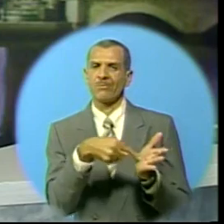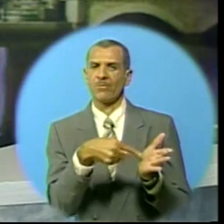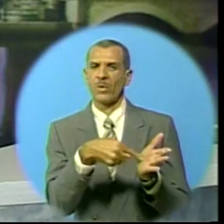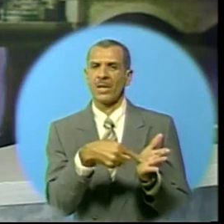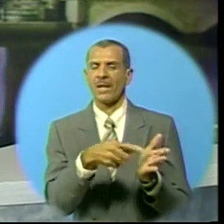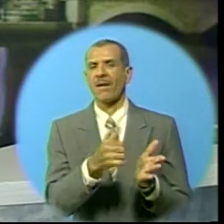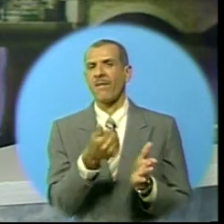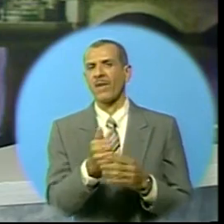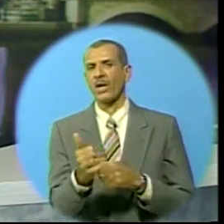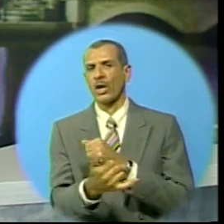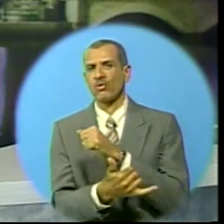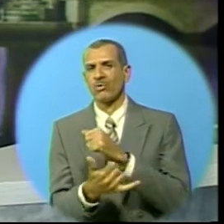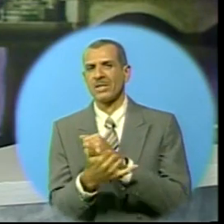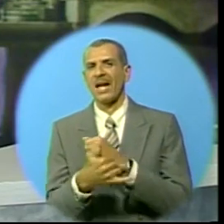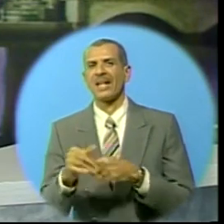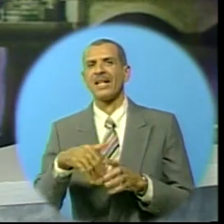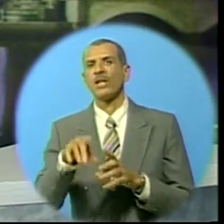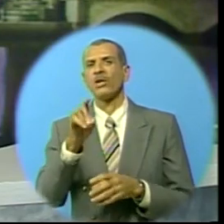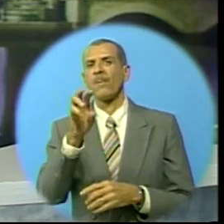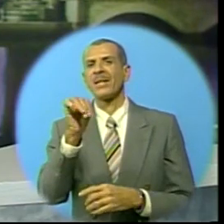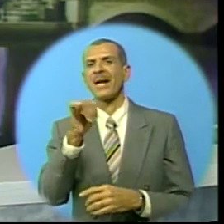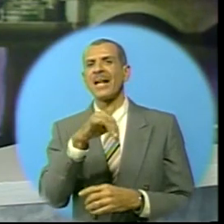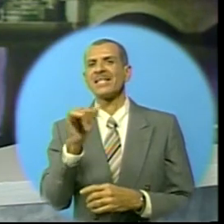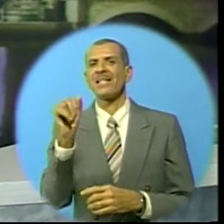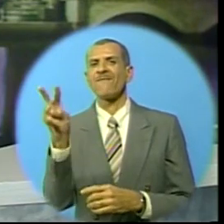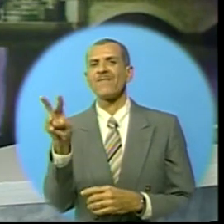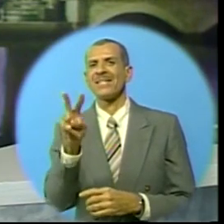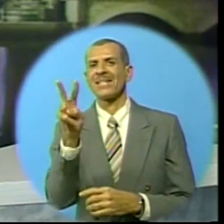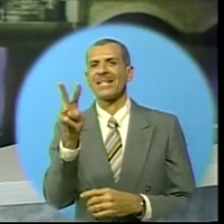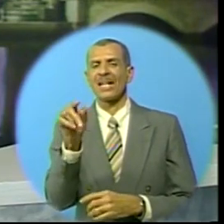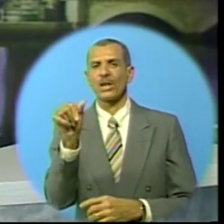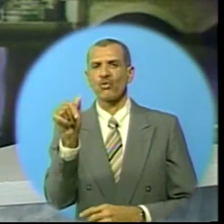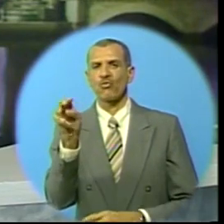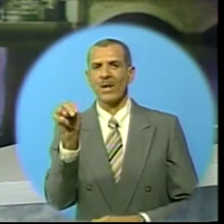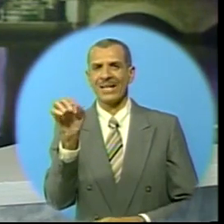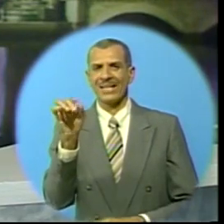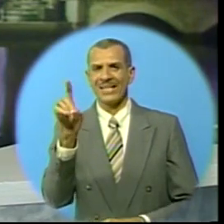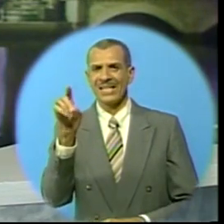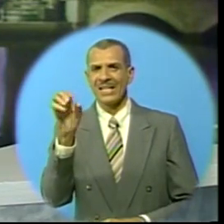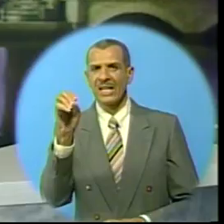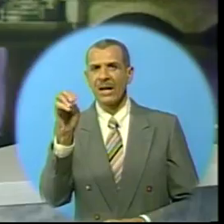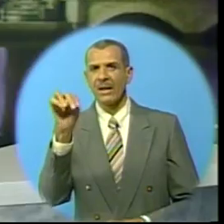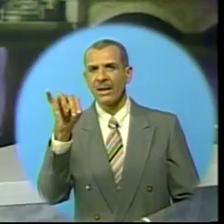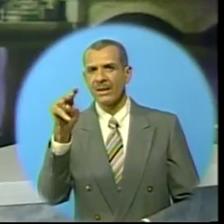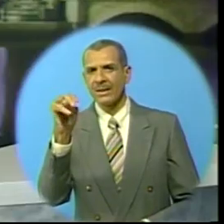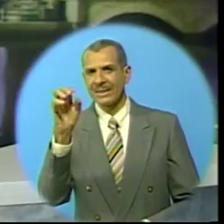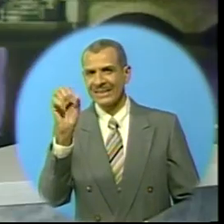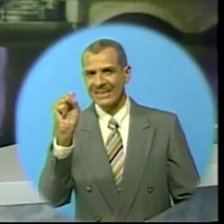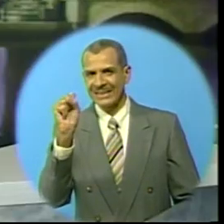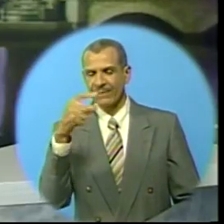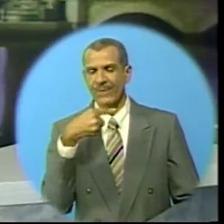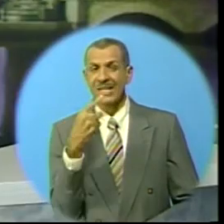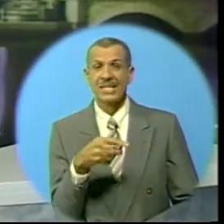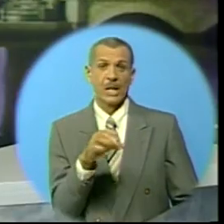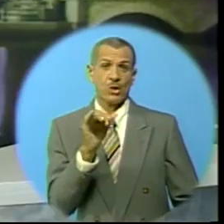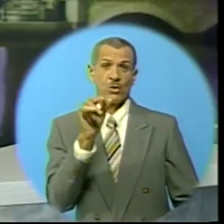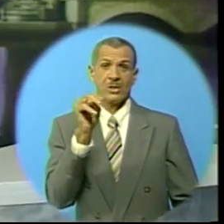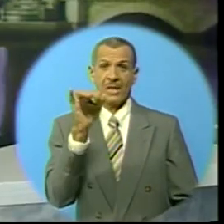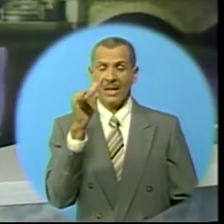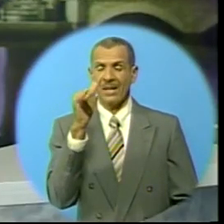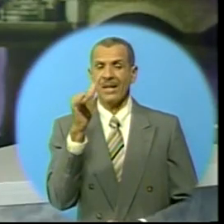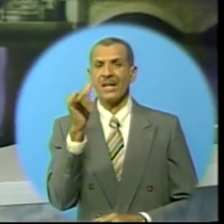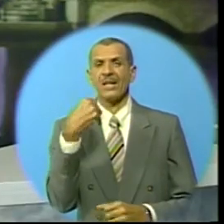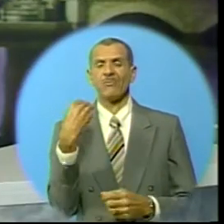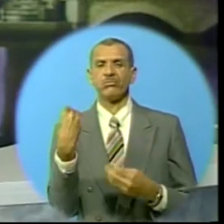countries, in particular Dominica and St. Vincent and the Grenadines. Now, as it relates to cocaine, it said that drug continues to